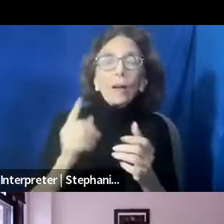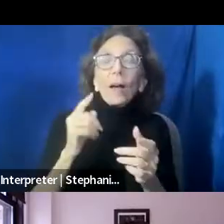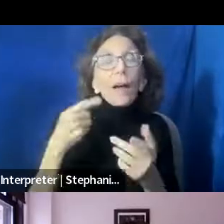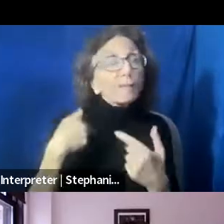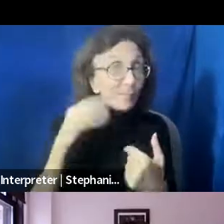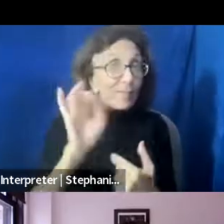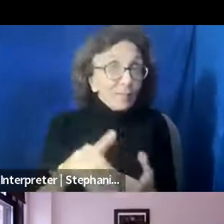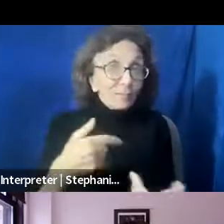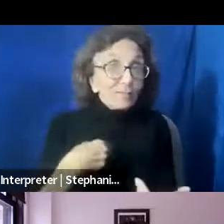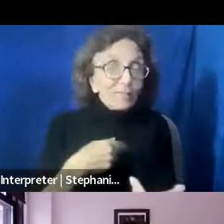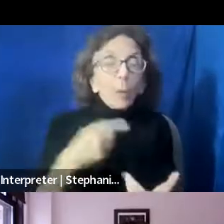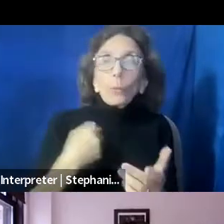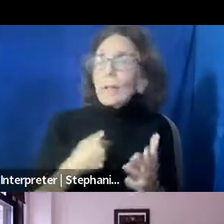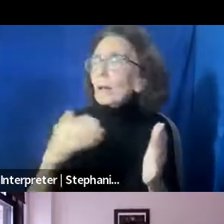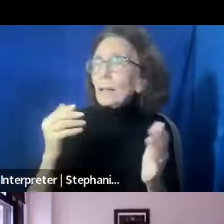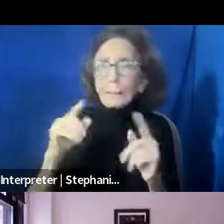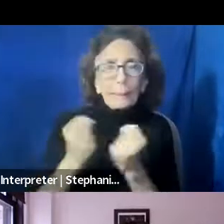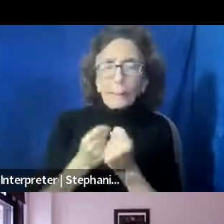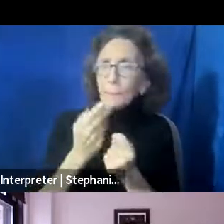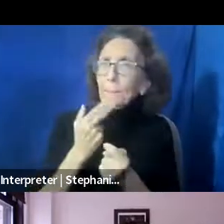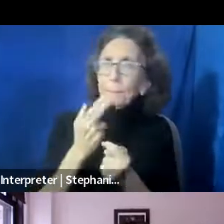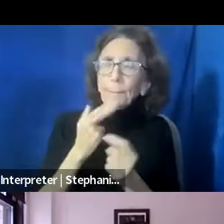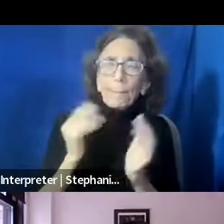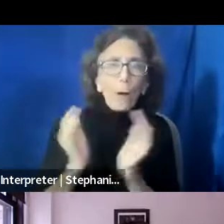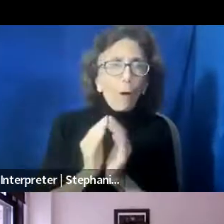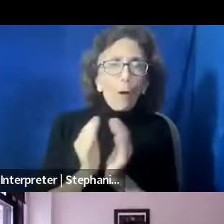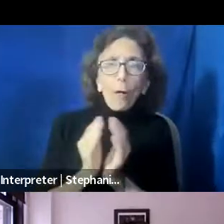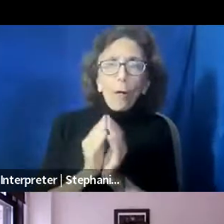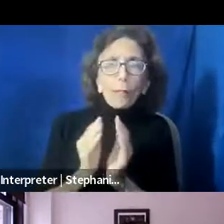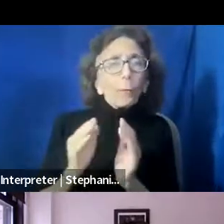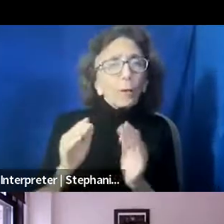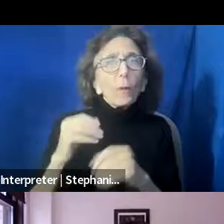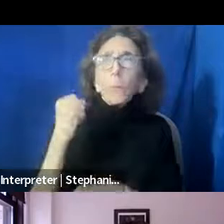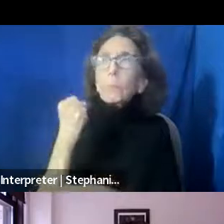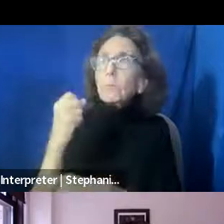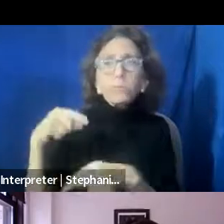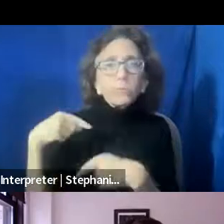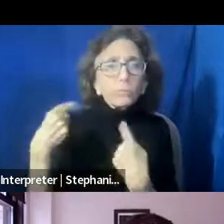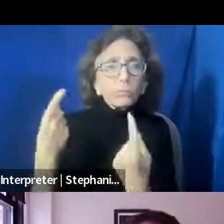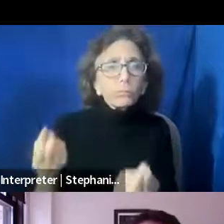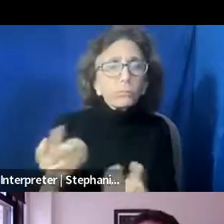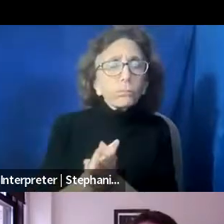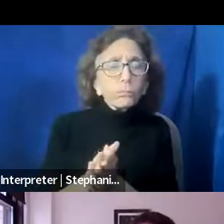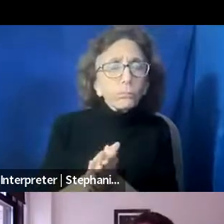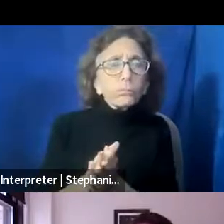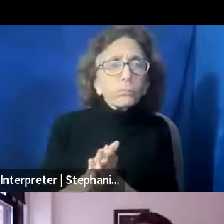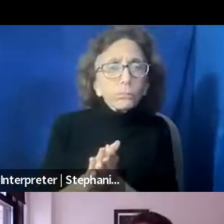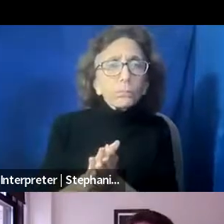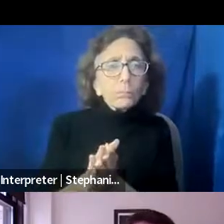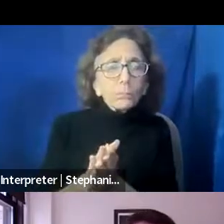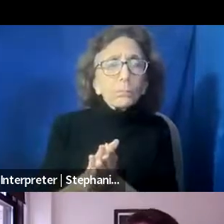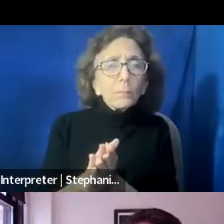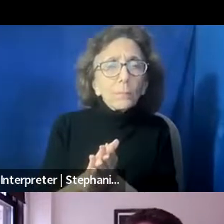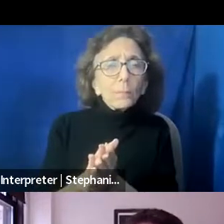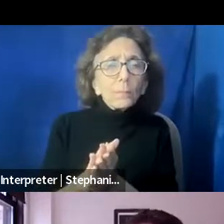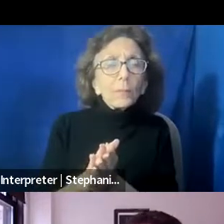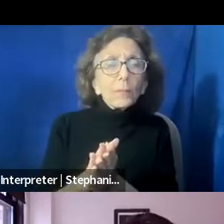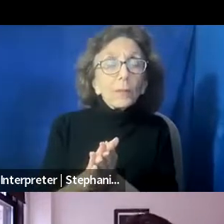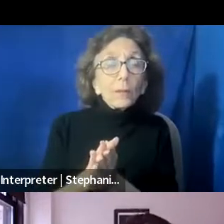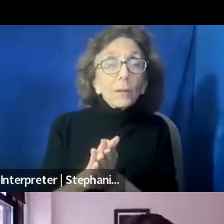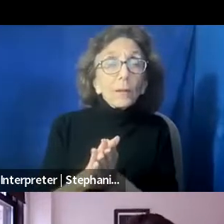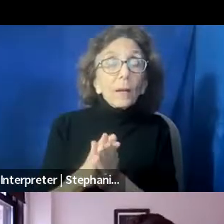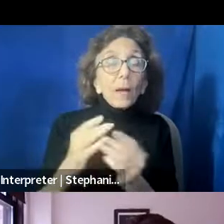team, and we've been around for a long time. And I would say that there's enough, if different,